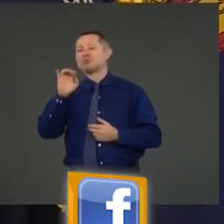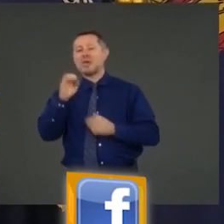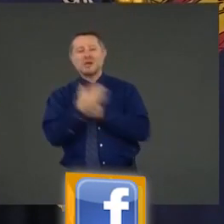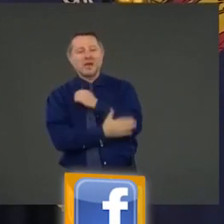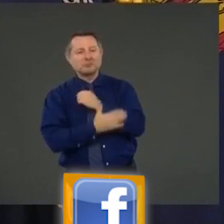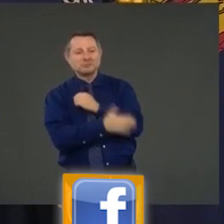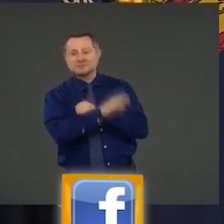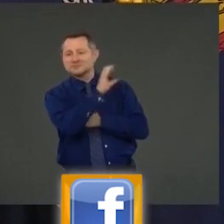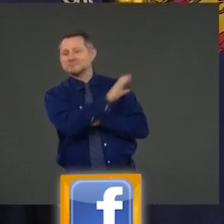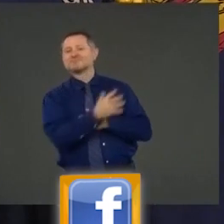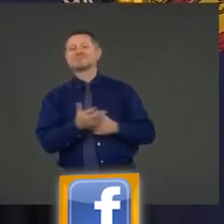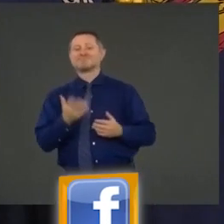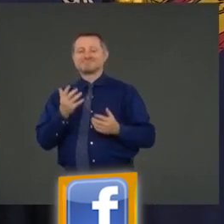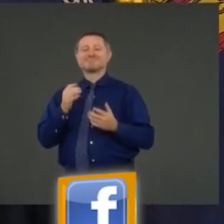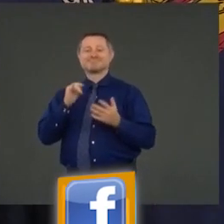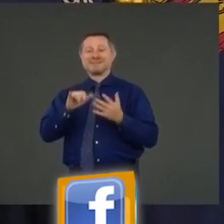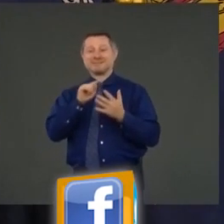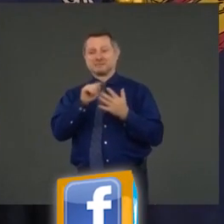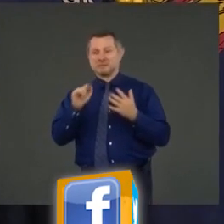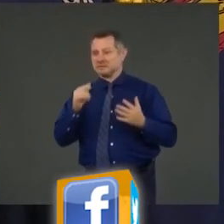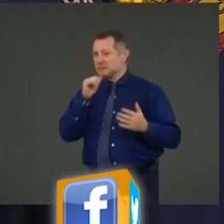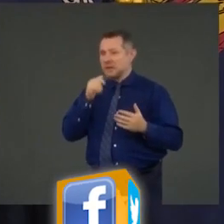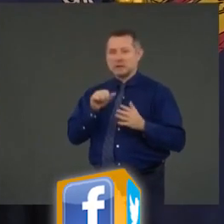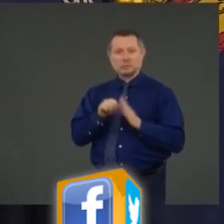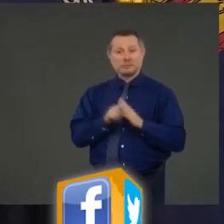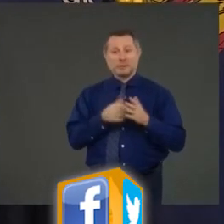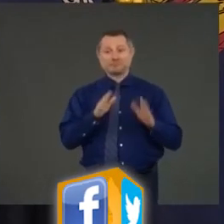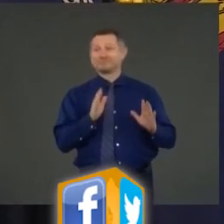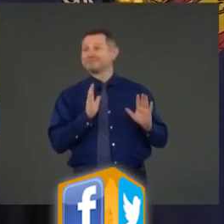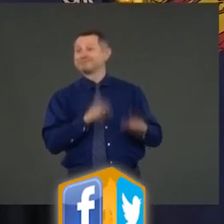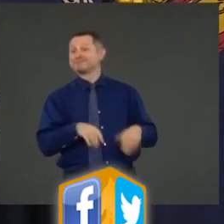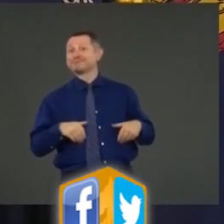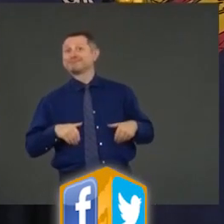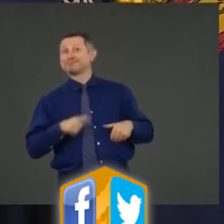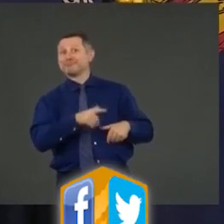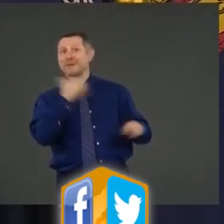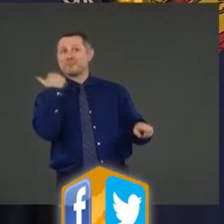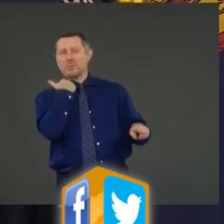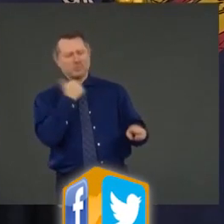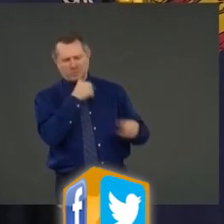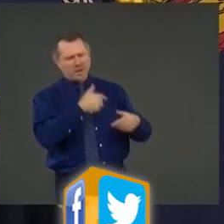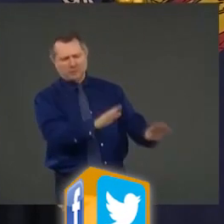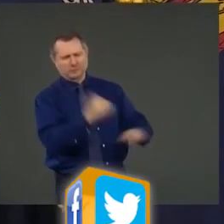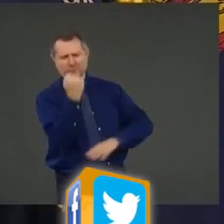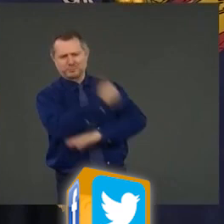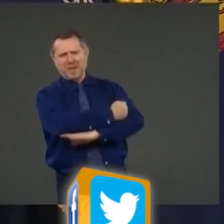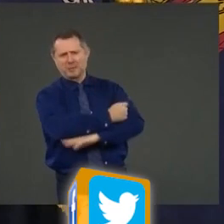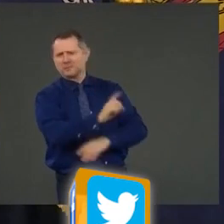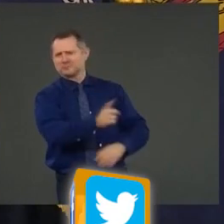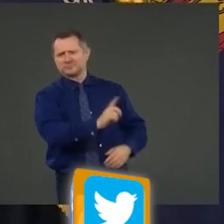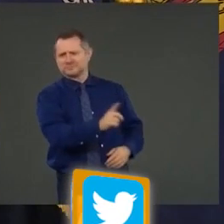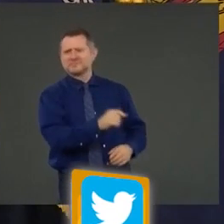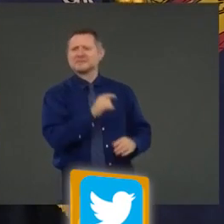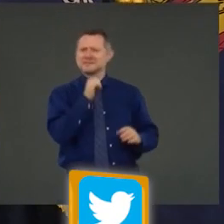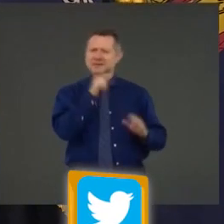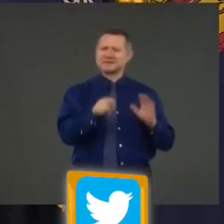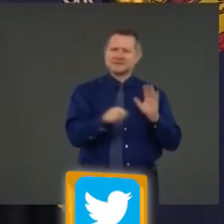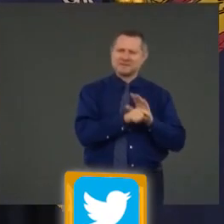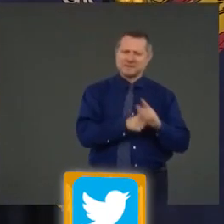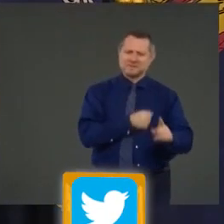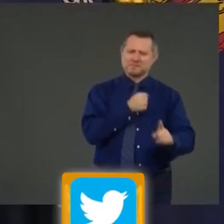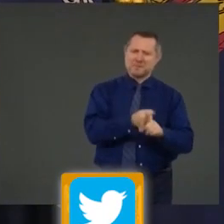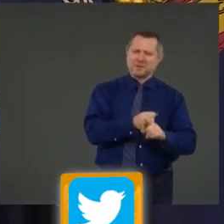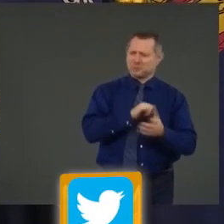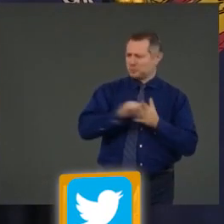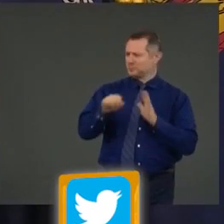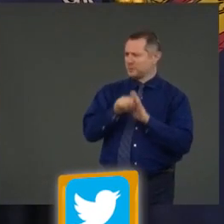never allow a locality to go bankrupt because it would hurt the state's credit rating. So when a locality